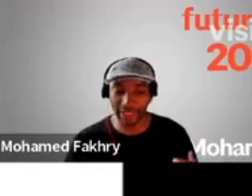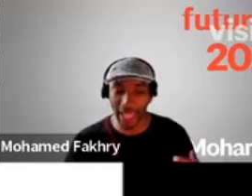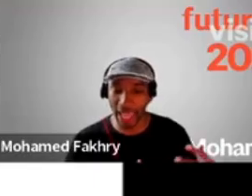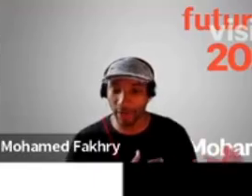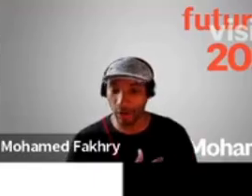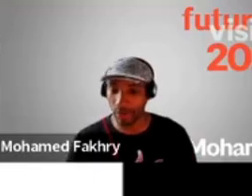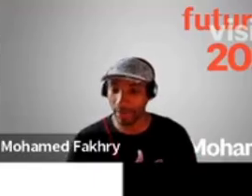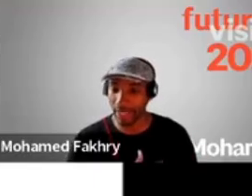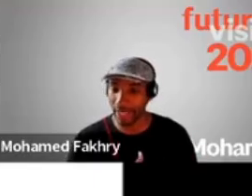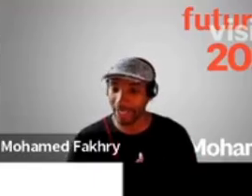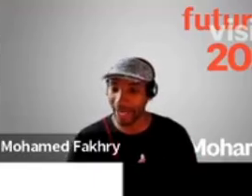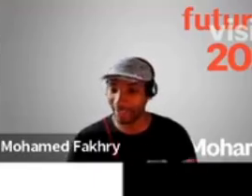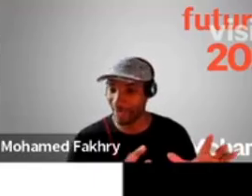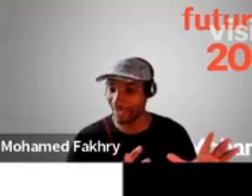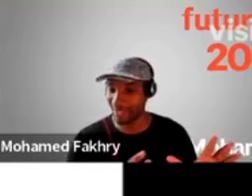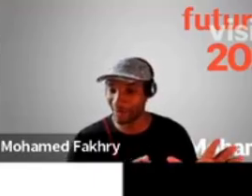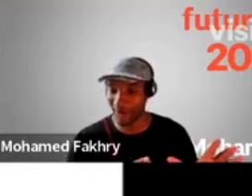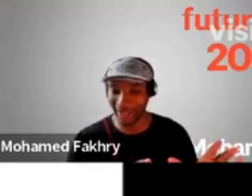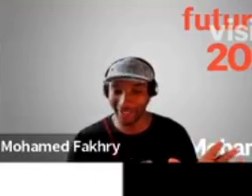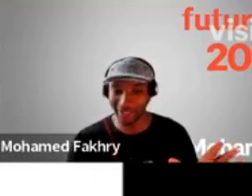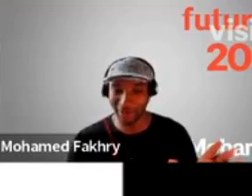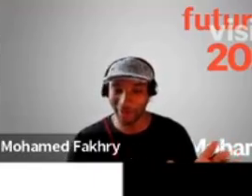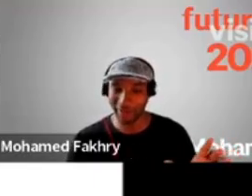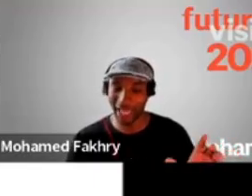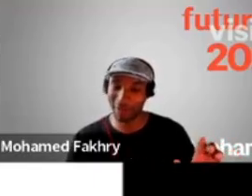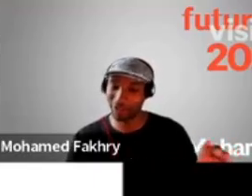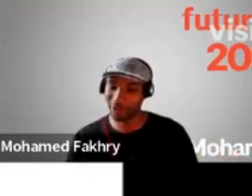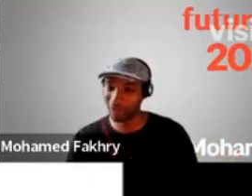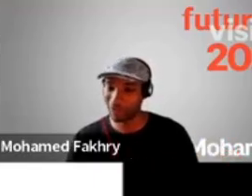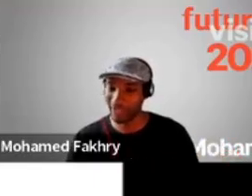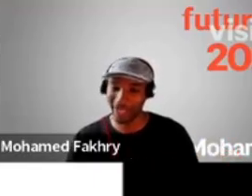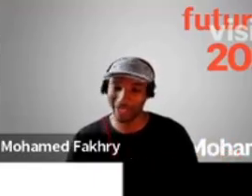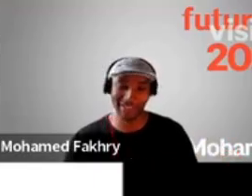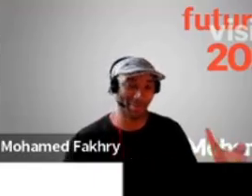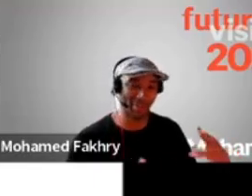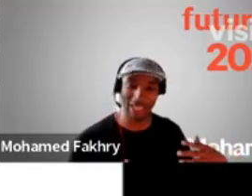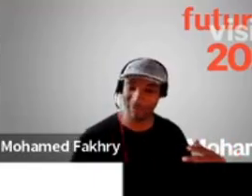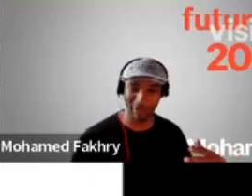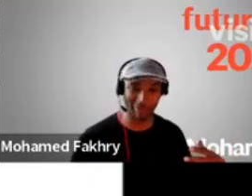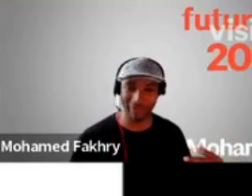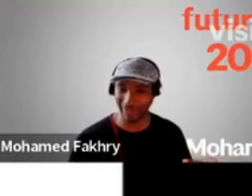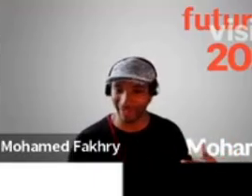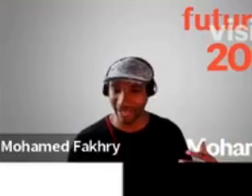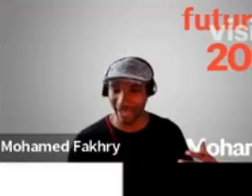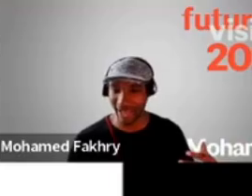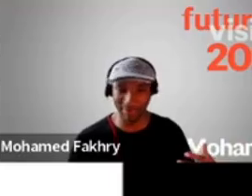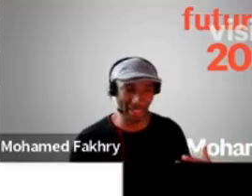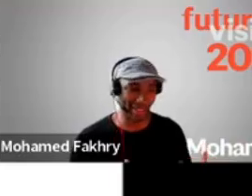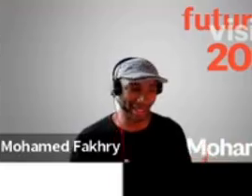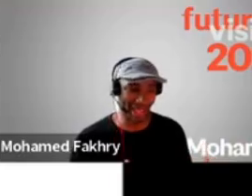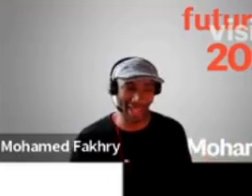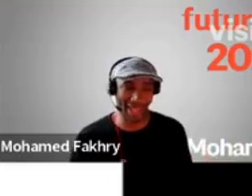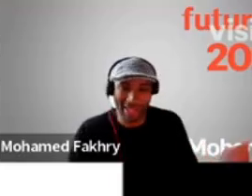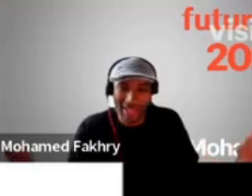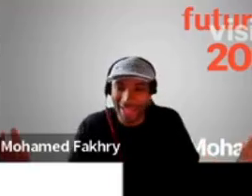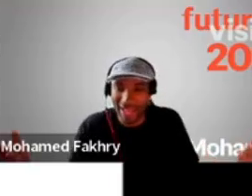the end of the day, I am a human being like anybody else, right? So the emotion you feel are the same emotion I'm going to feel. I